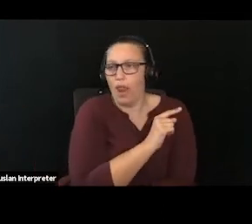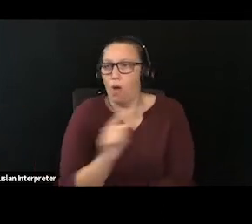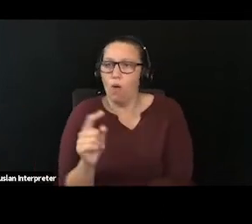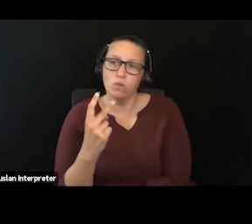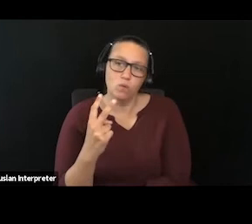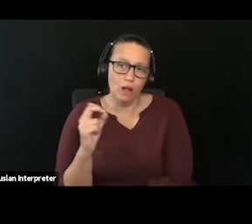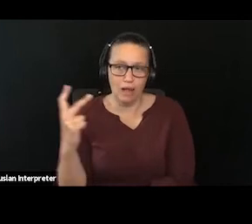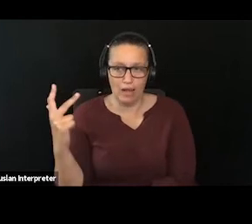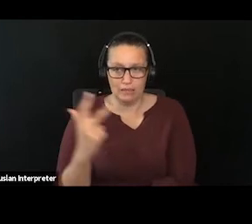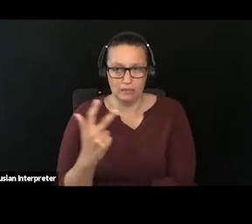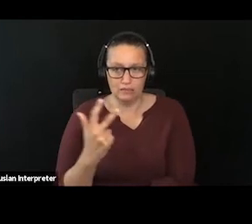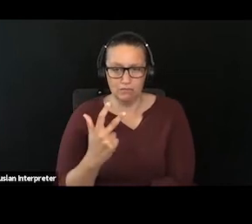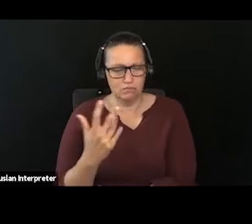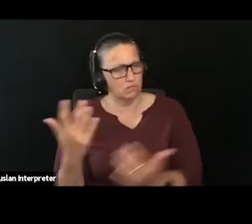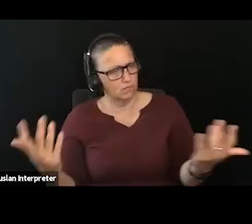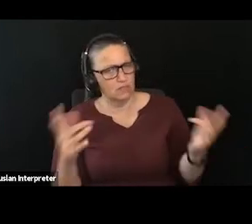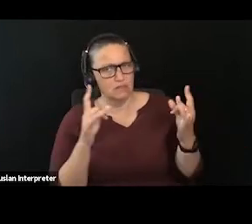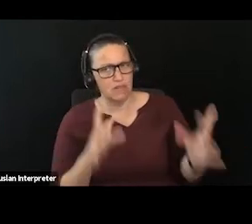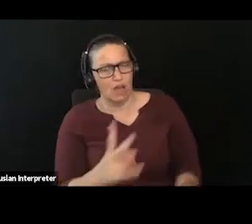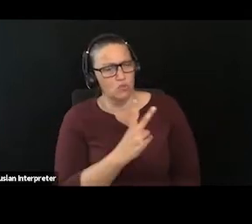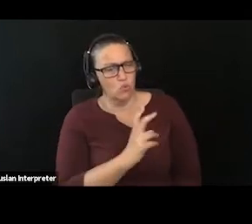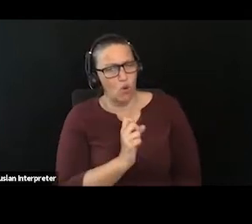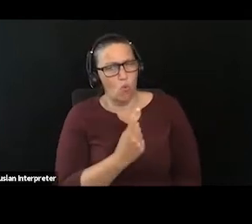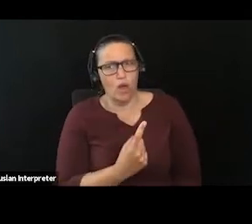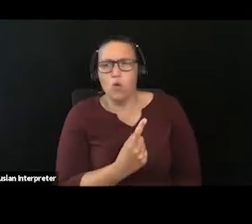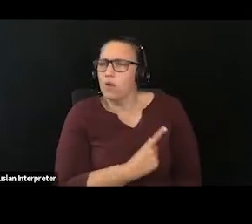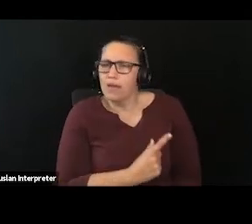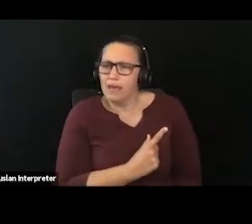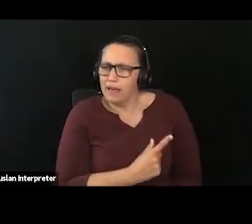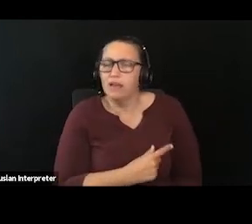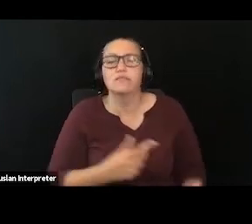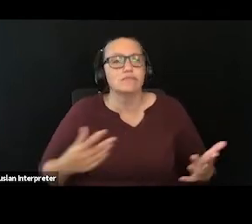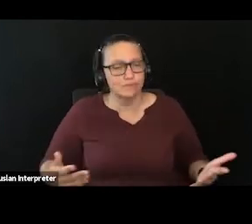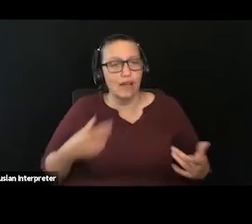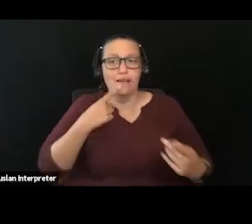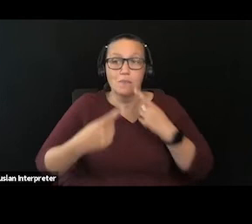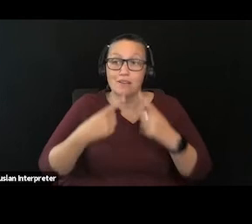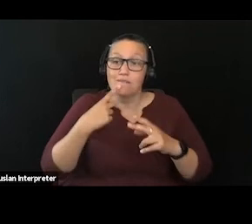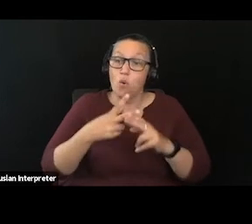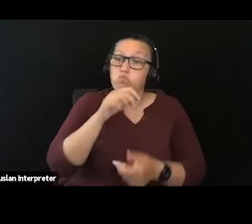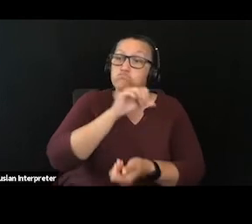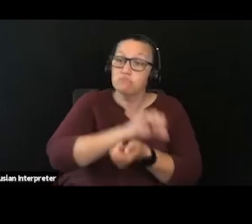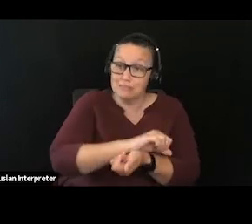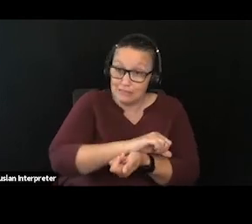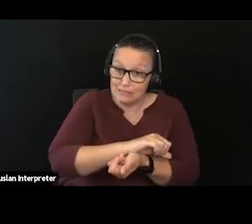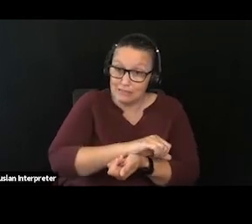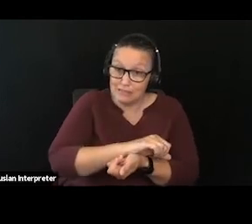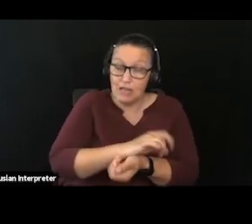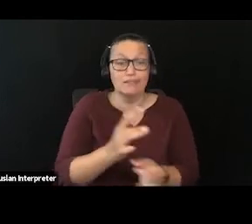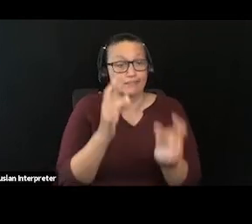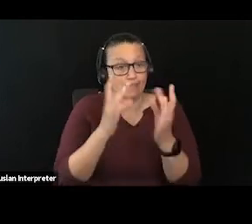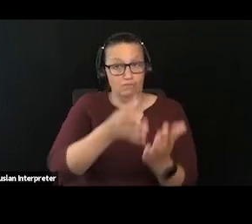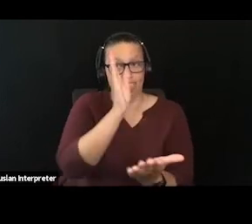started the modeling work in 2001 is because the data for prisons, so the incarceration data, started